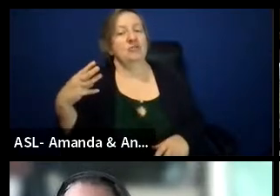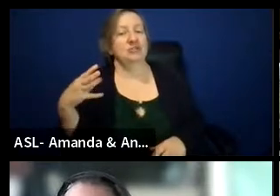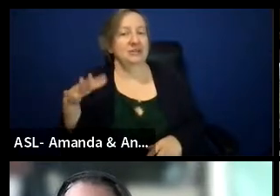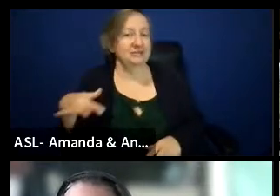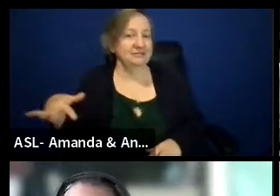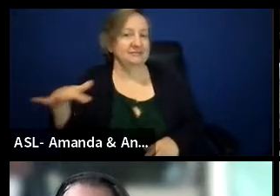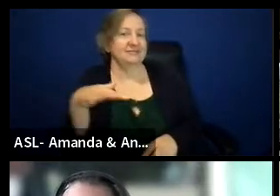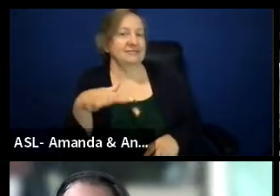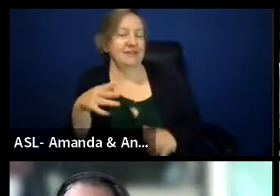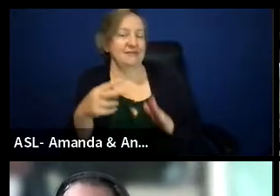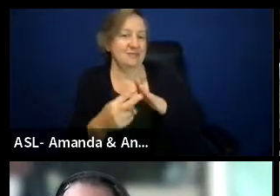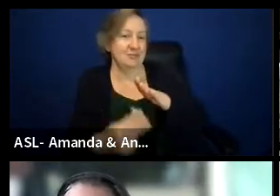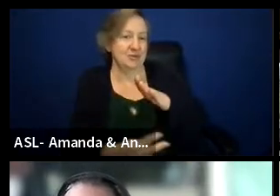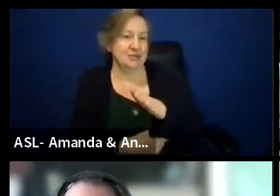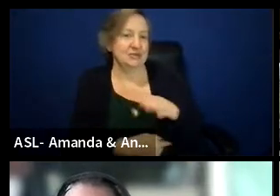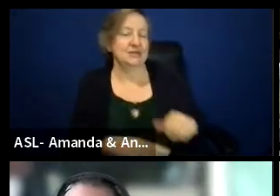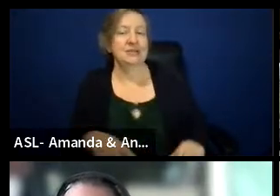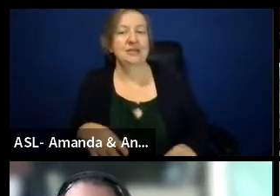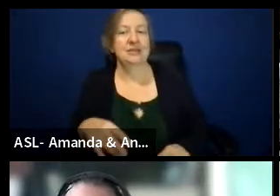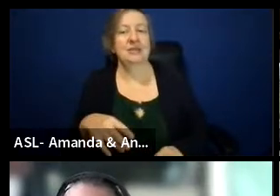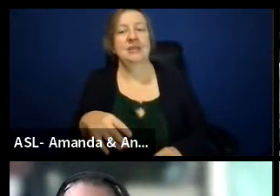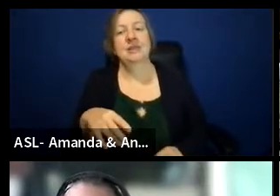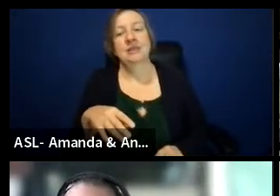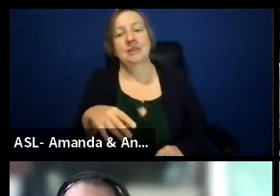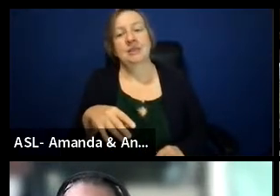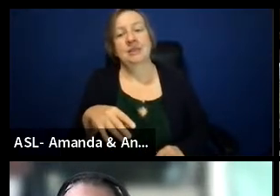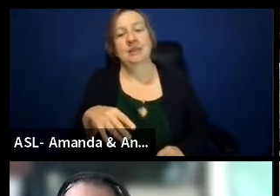bridge. I